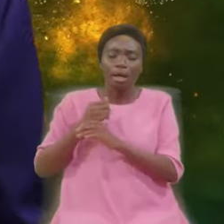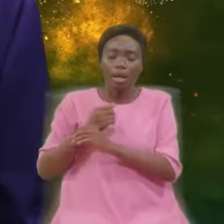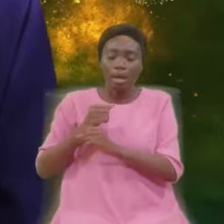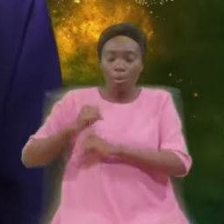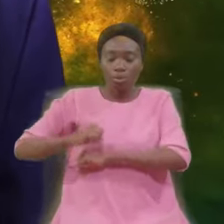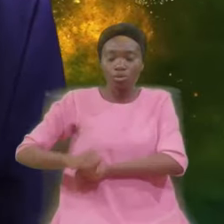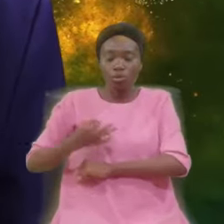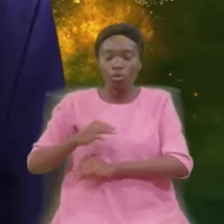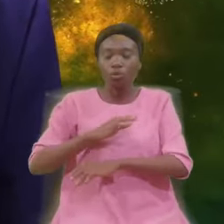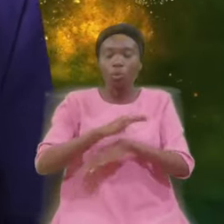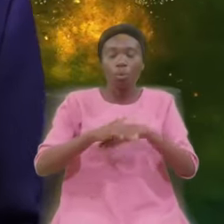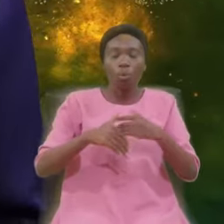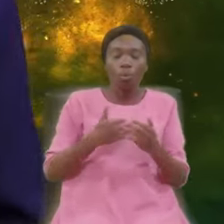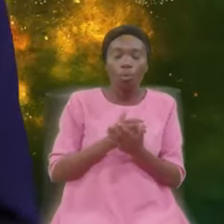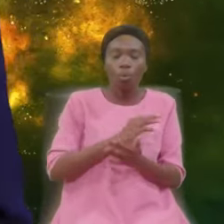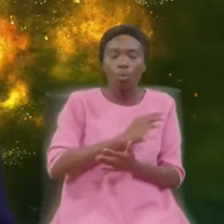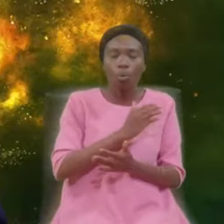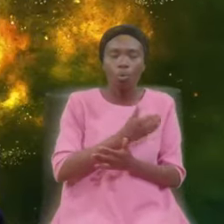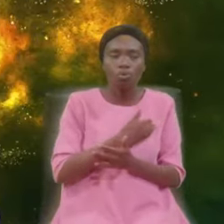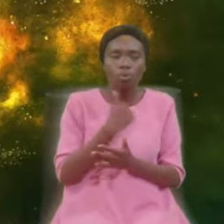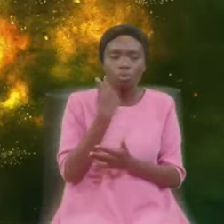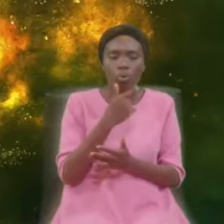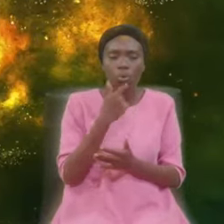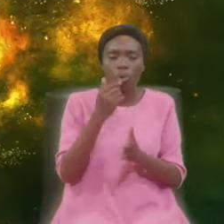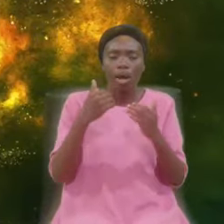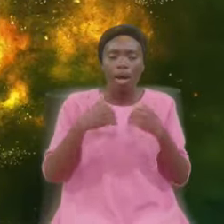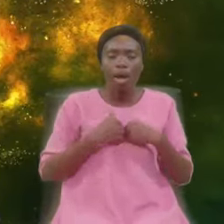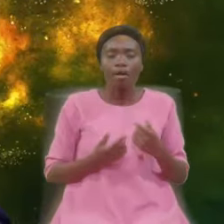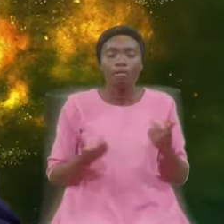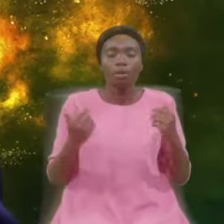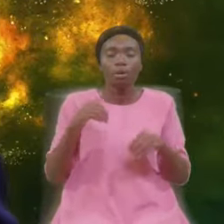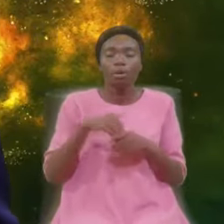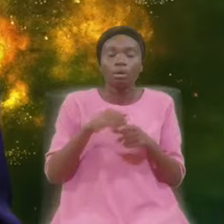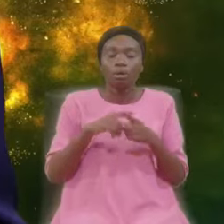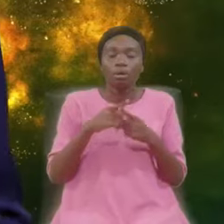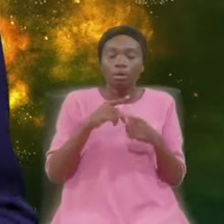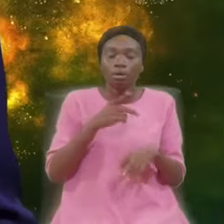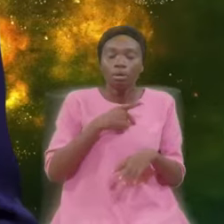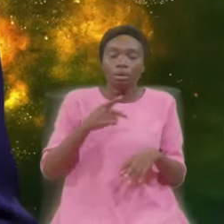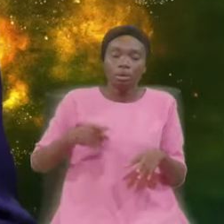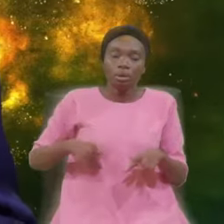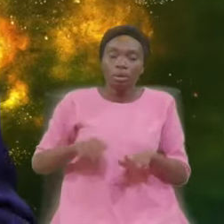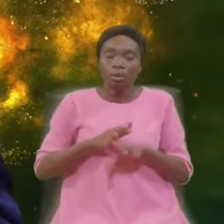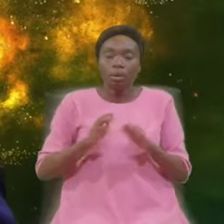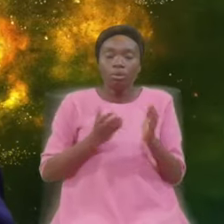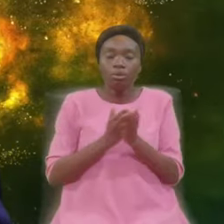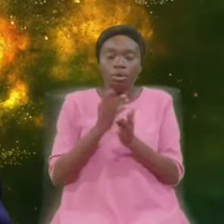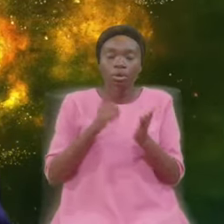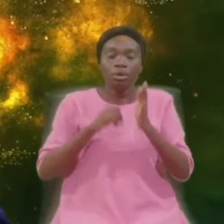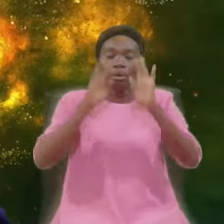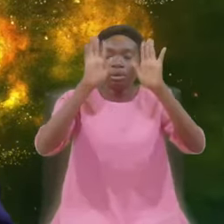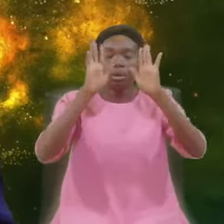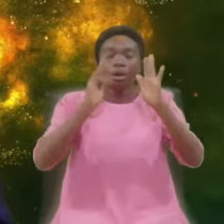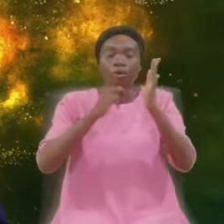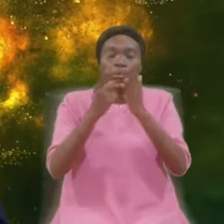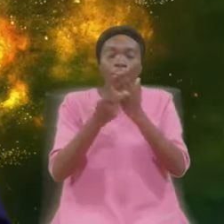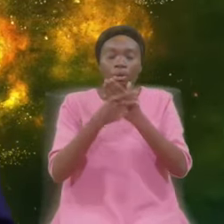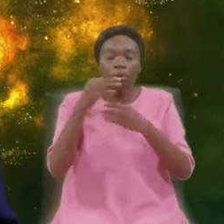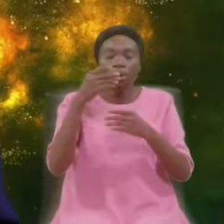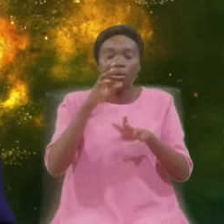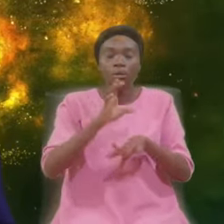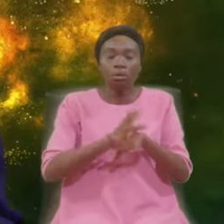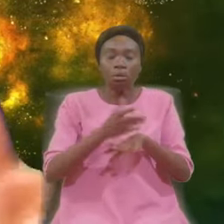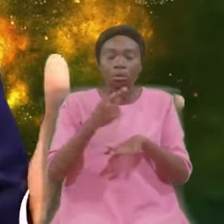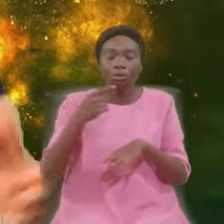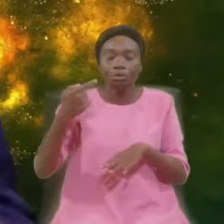all souls who have come into the kingdom through these wonderful programs of the church, the GCK and